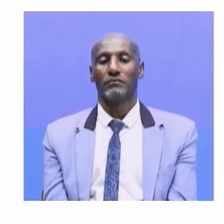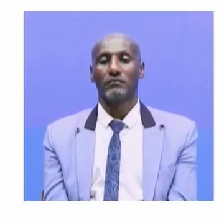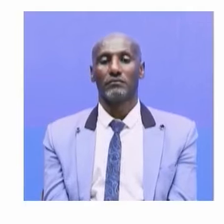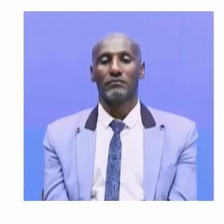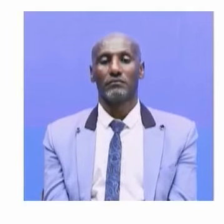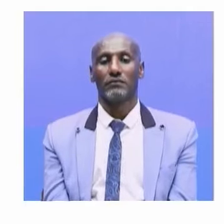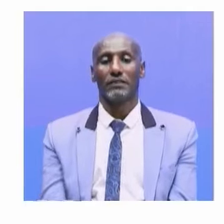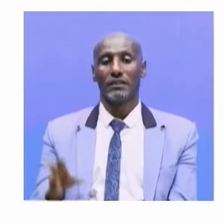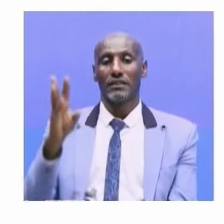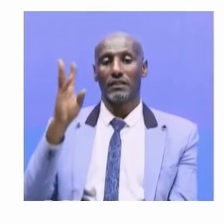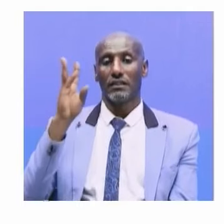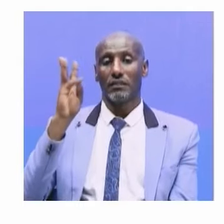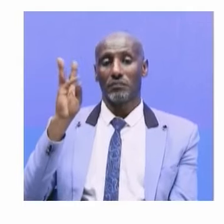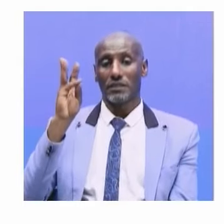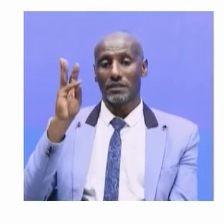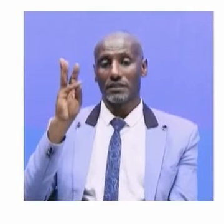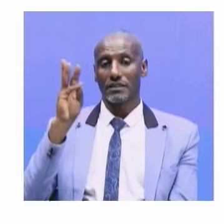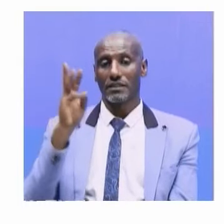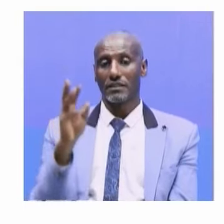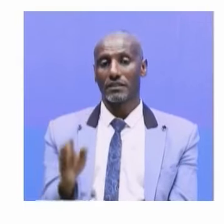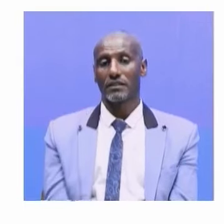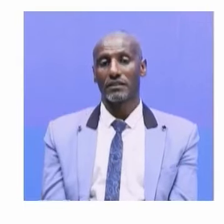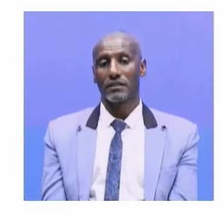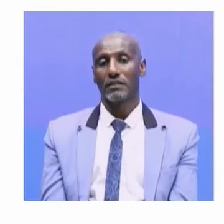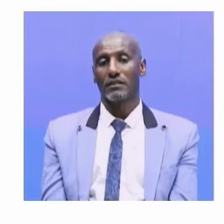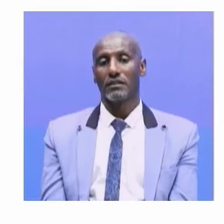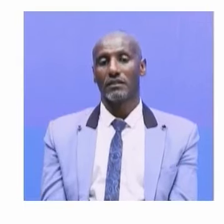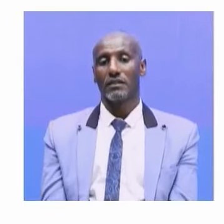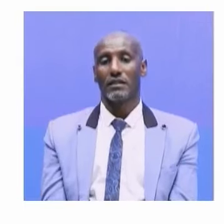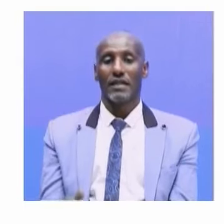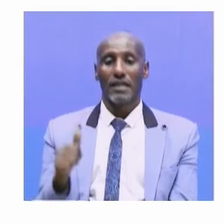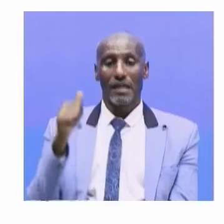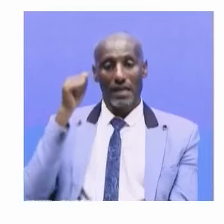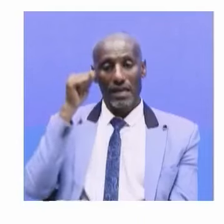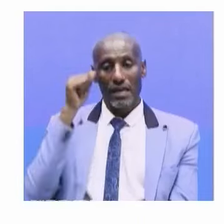Question number 6, this is the last one, but not the least. He